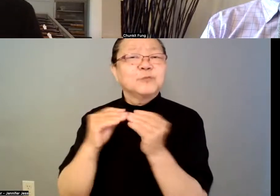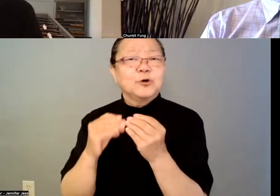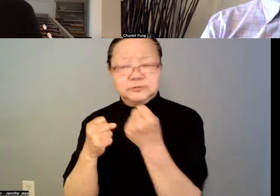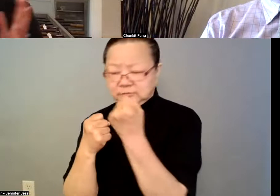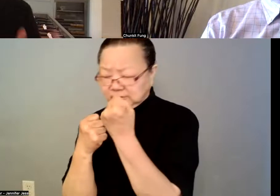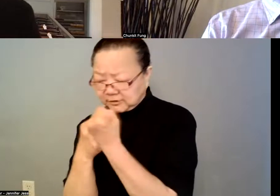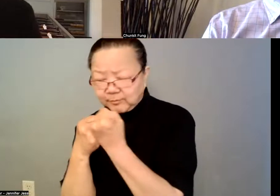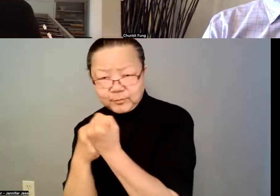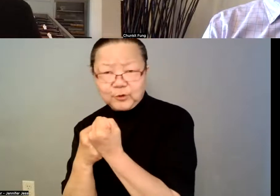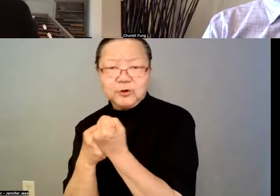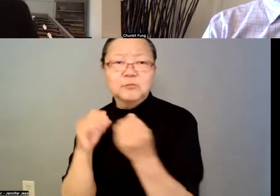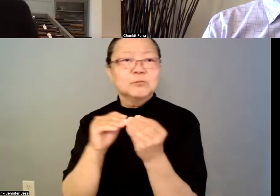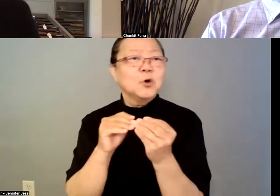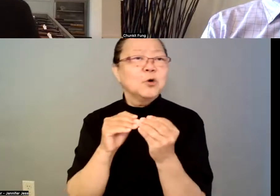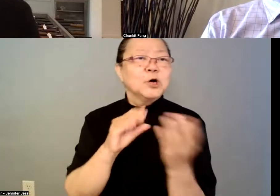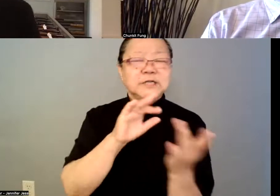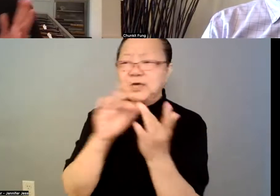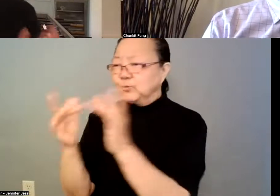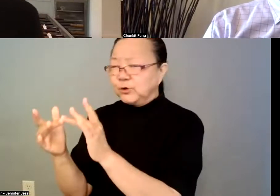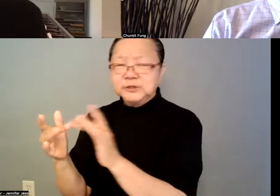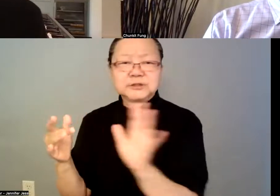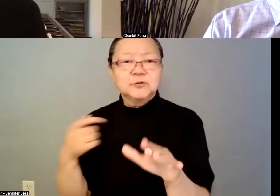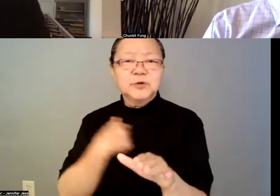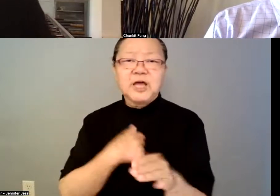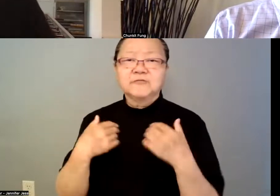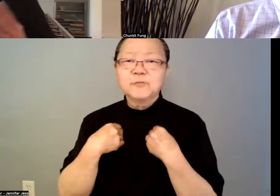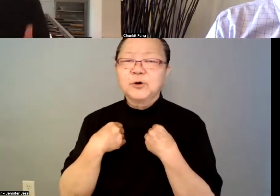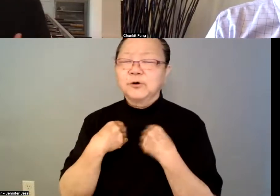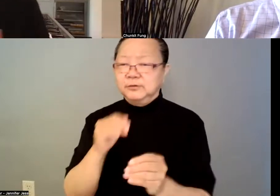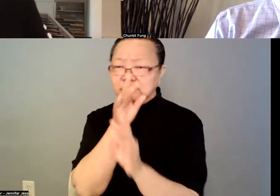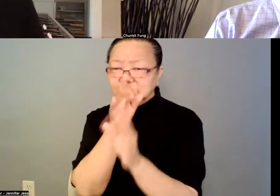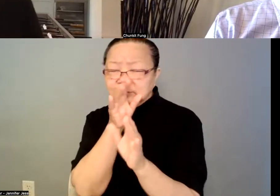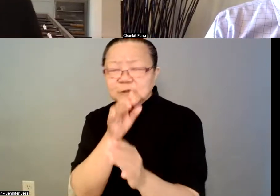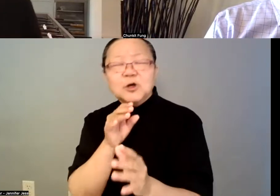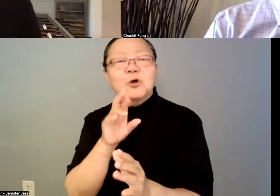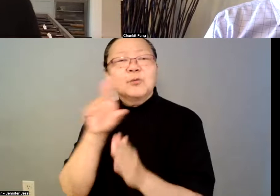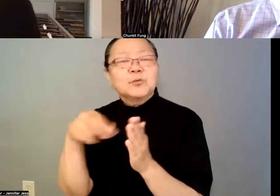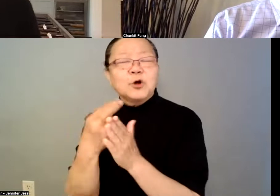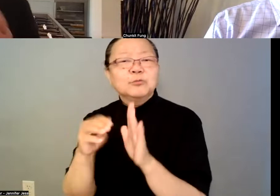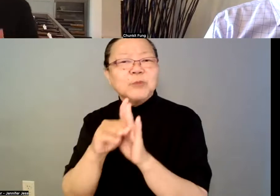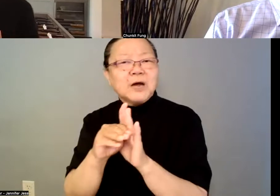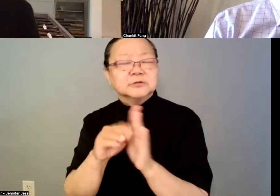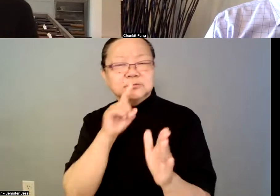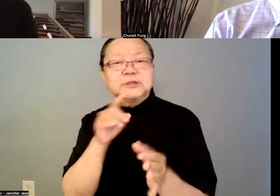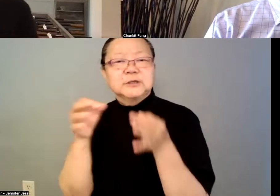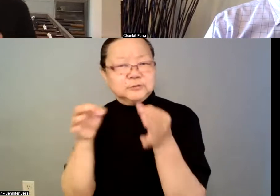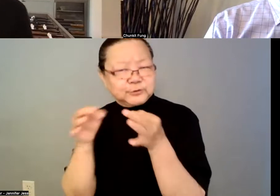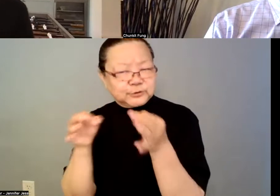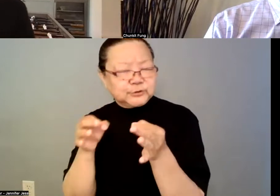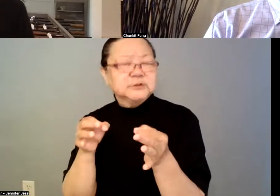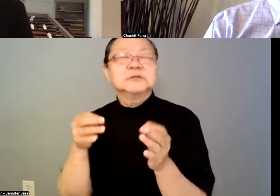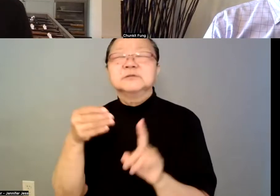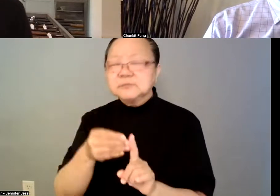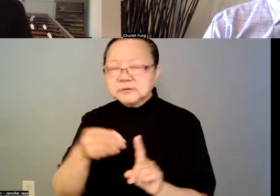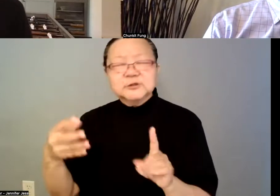more networks. We have more outspoken role models to really talk about what it is to experience these things, to support